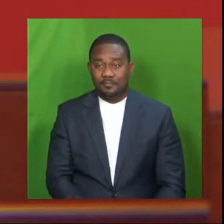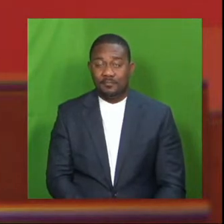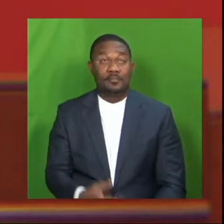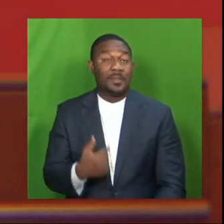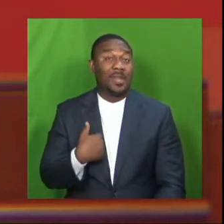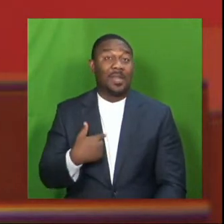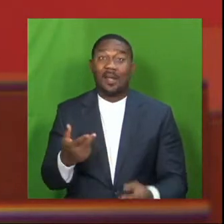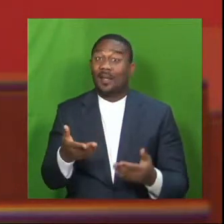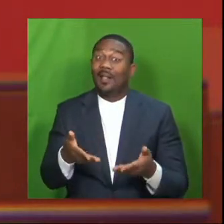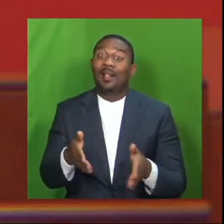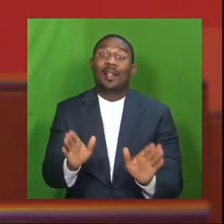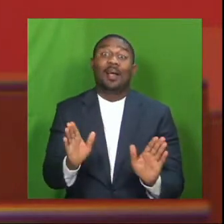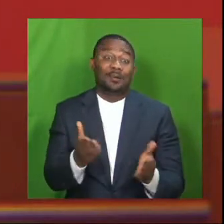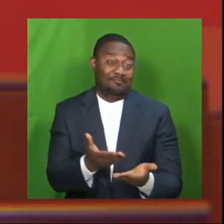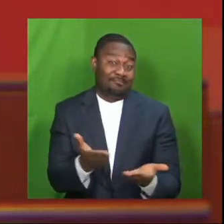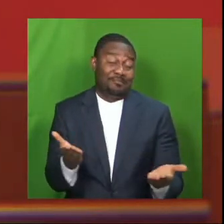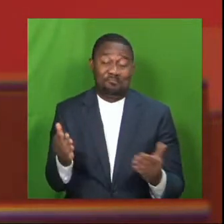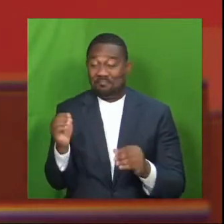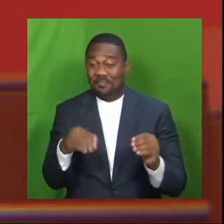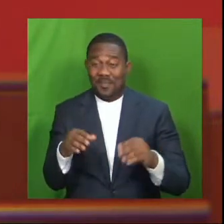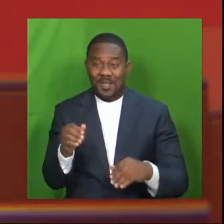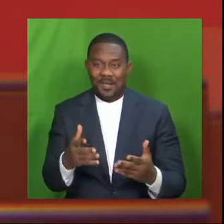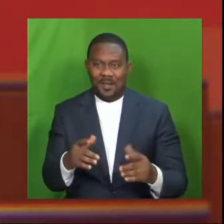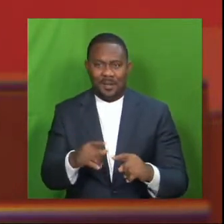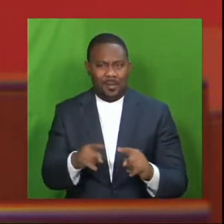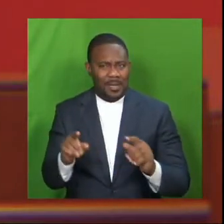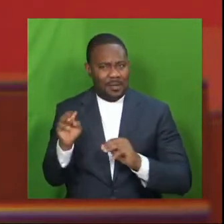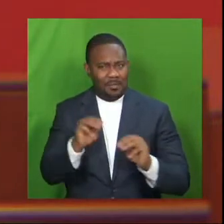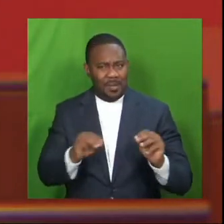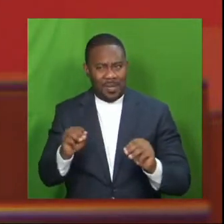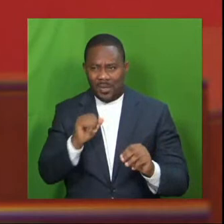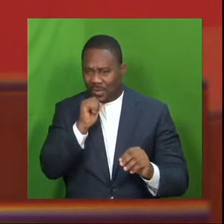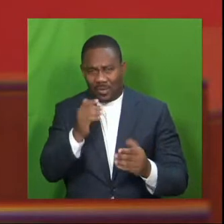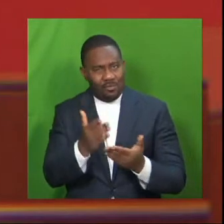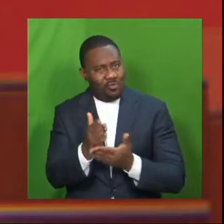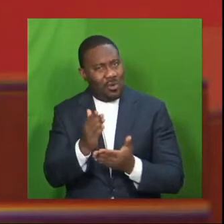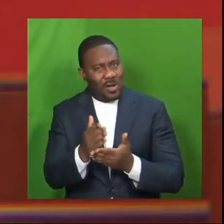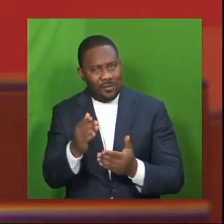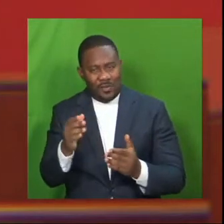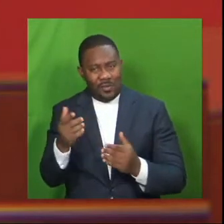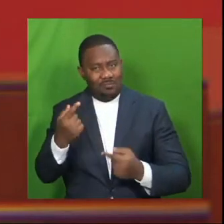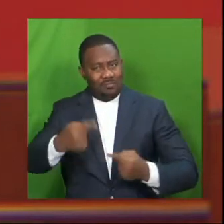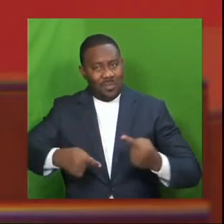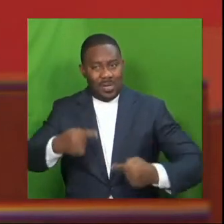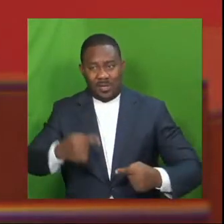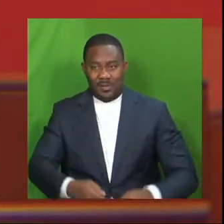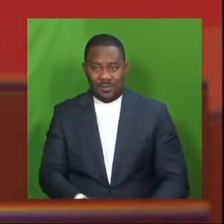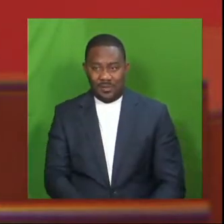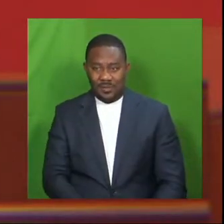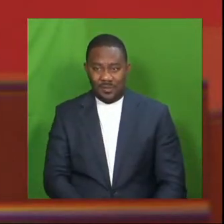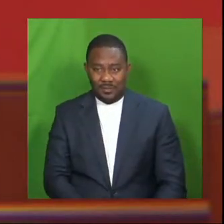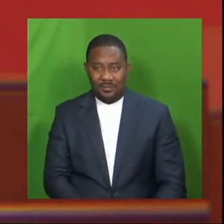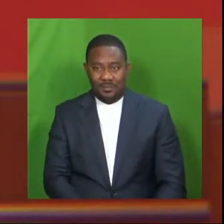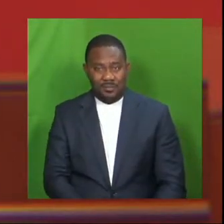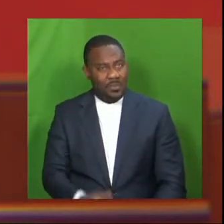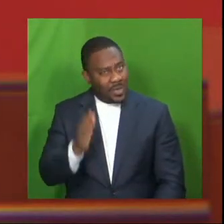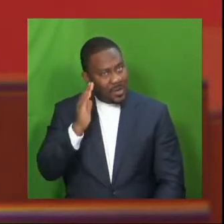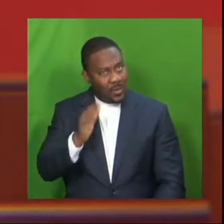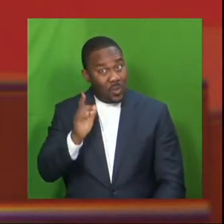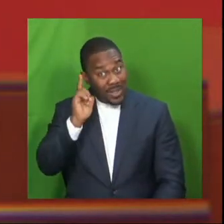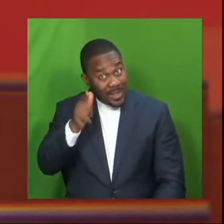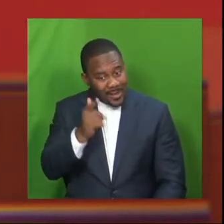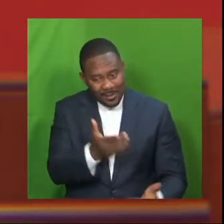allowing you, but the matter is not right for debate. The matter will come up for debate